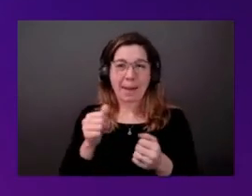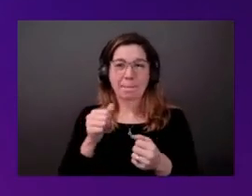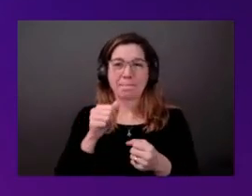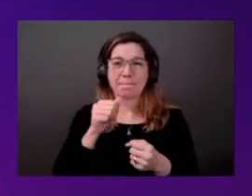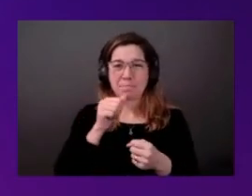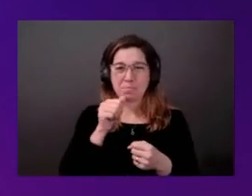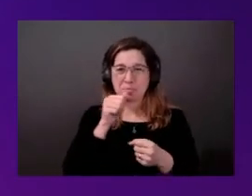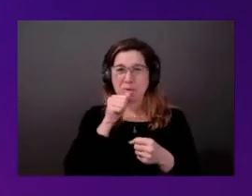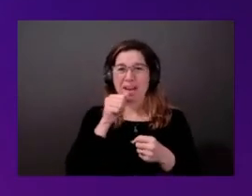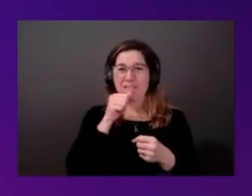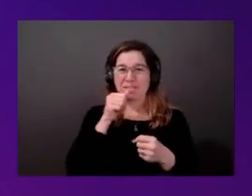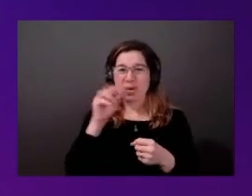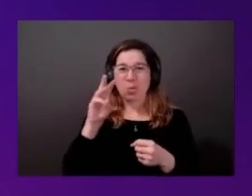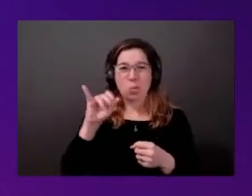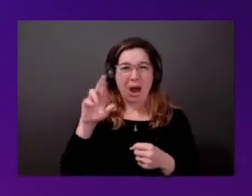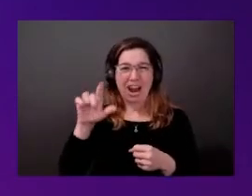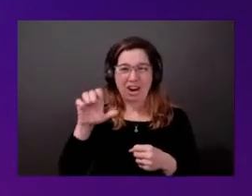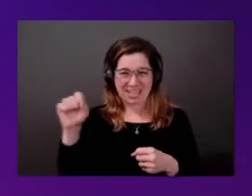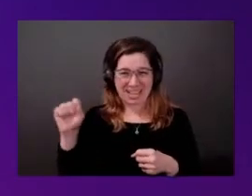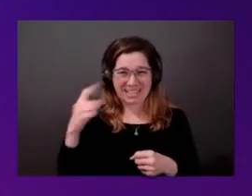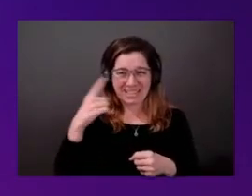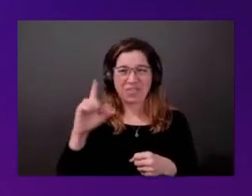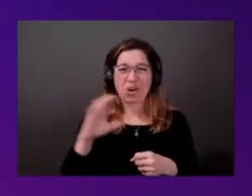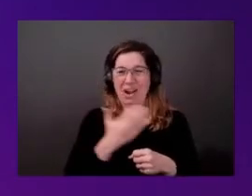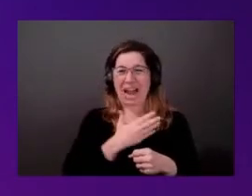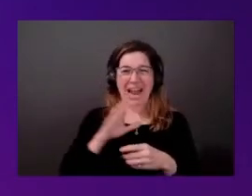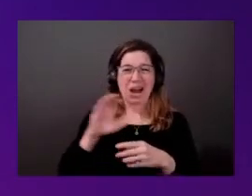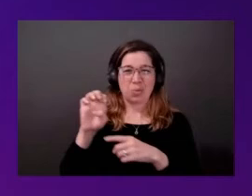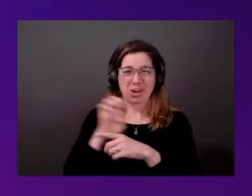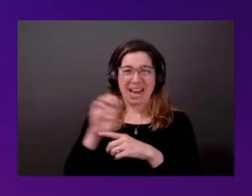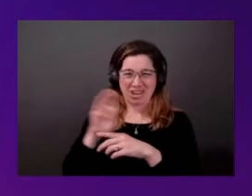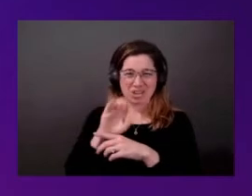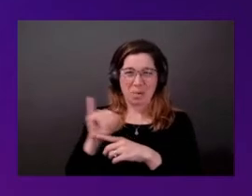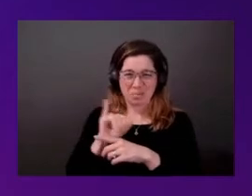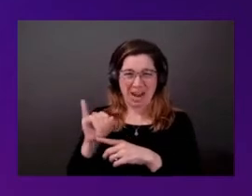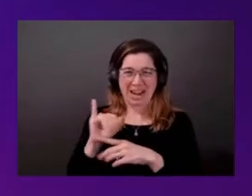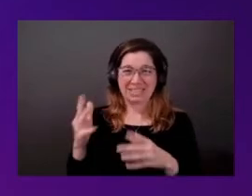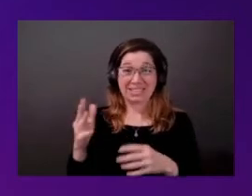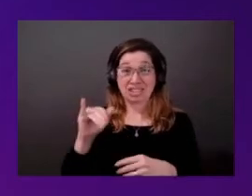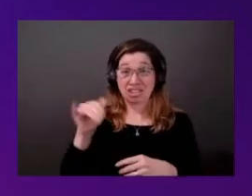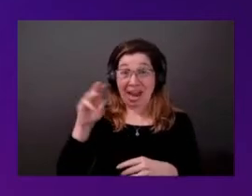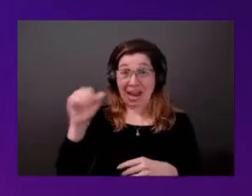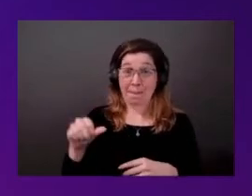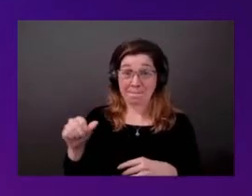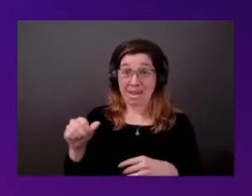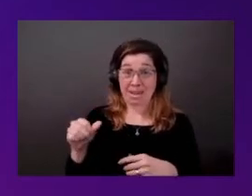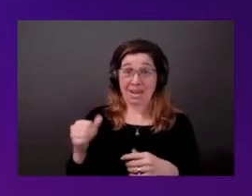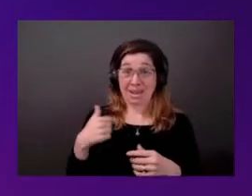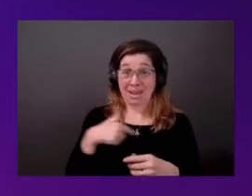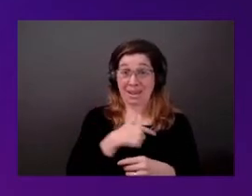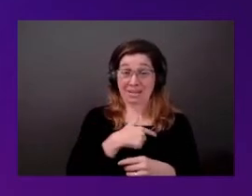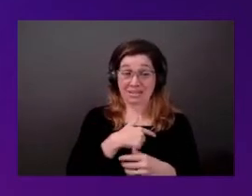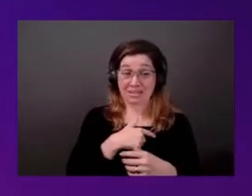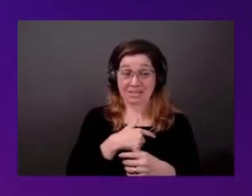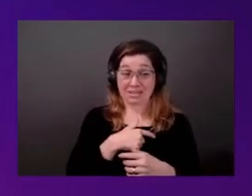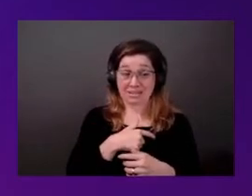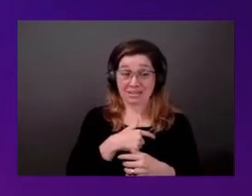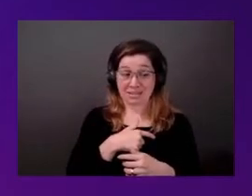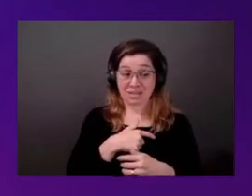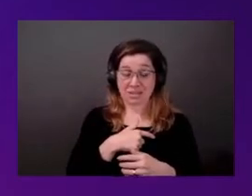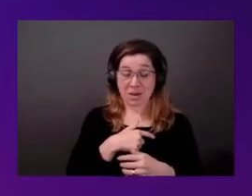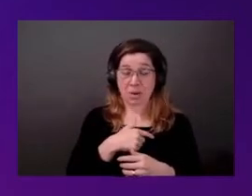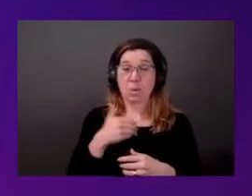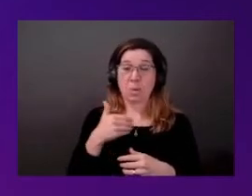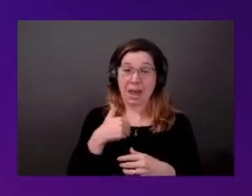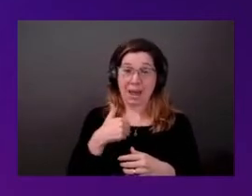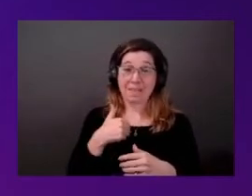government customers. One thing unique that I'll highlight about JMA is because we have an end-to-end depth in our RAN portfolio, we are able